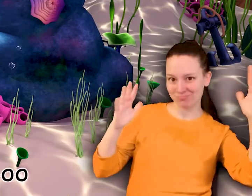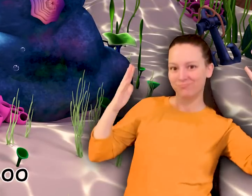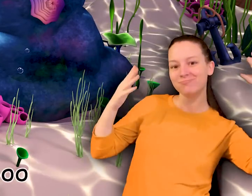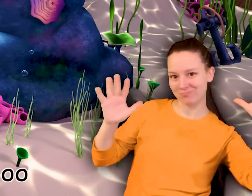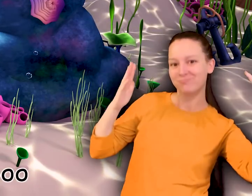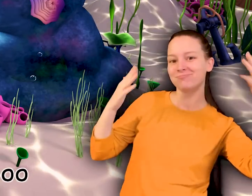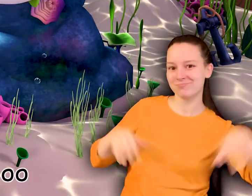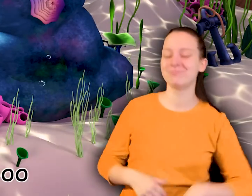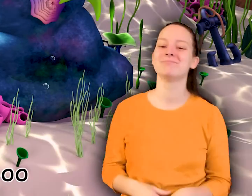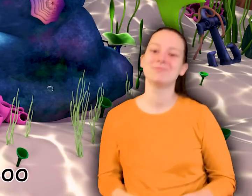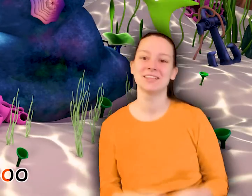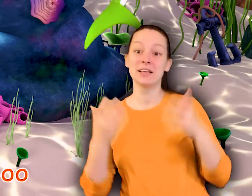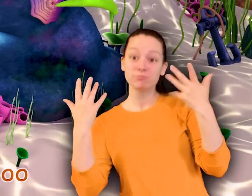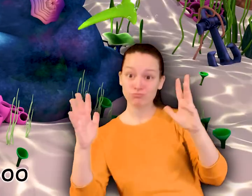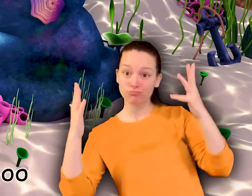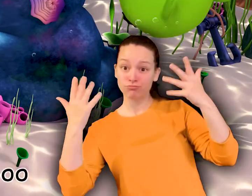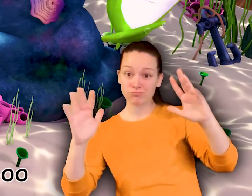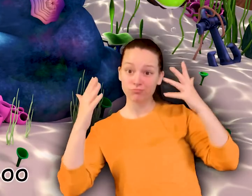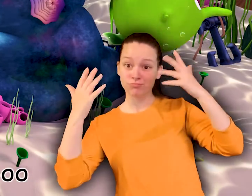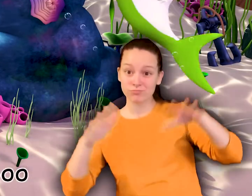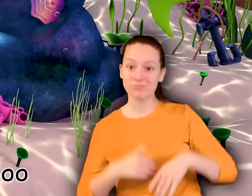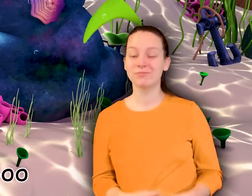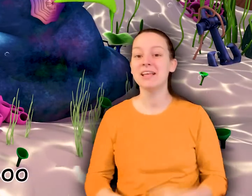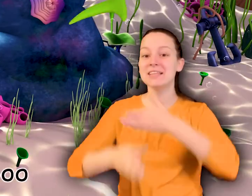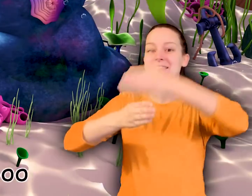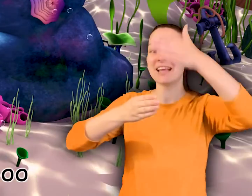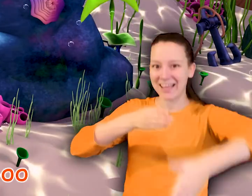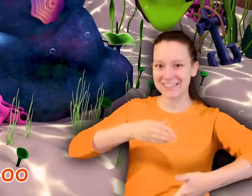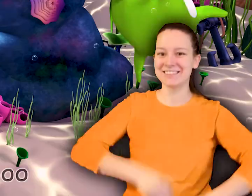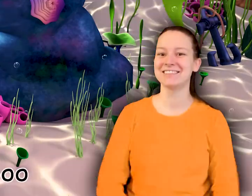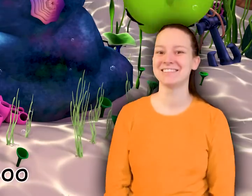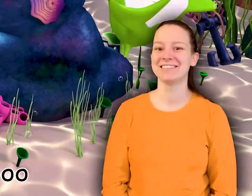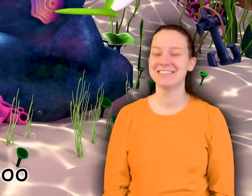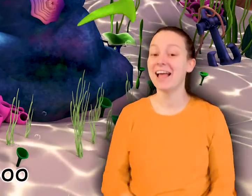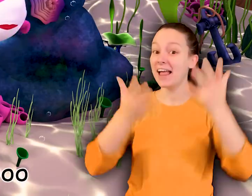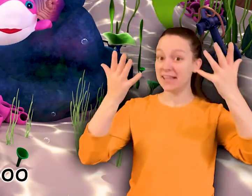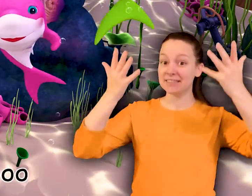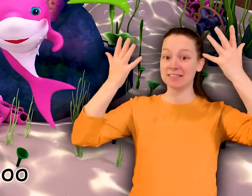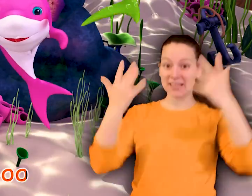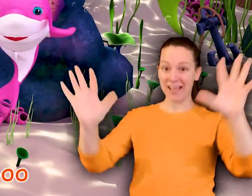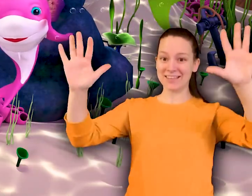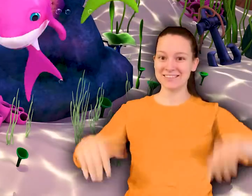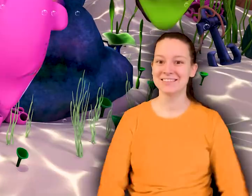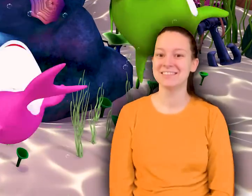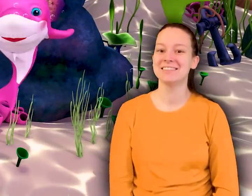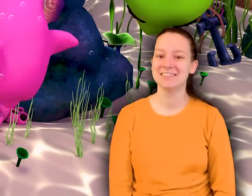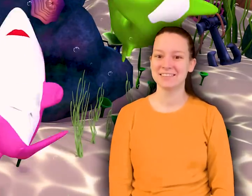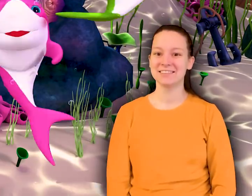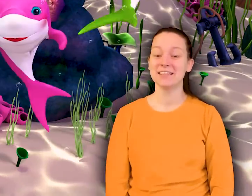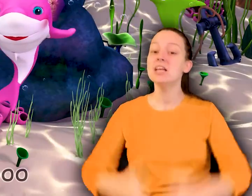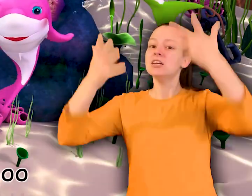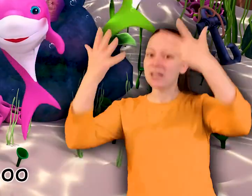it's the end do it's the end it's the end it's the